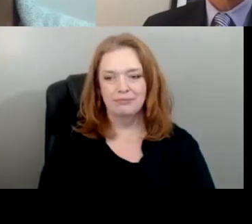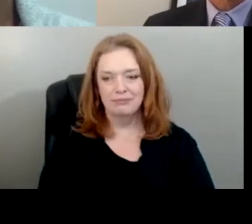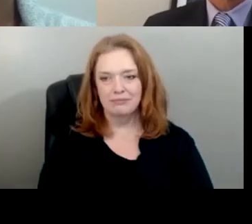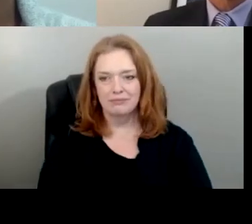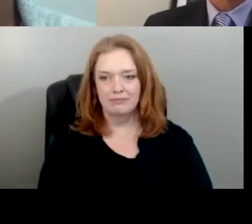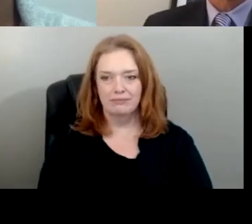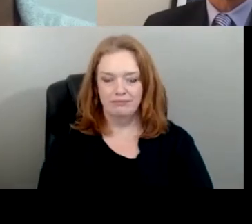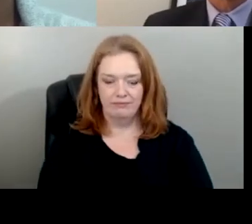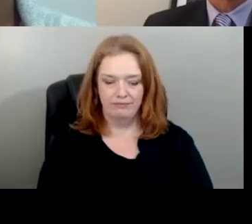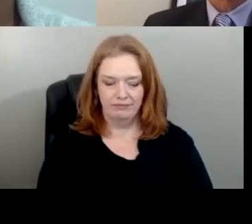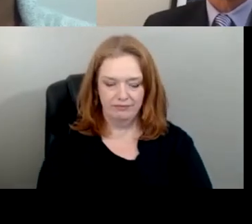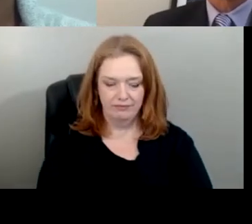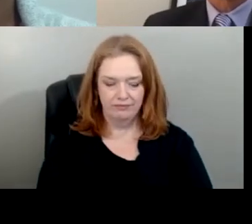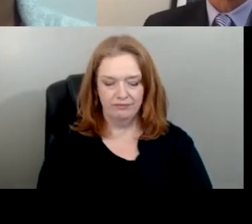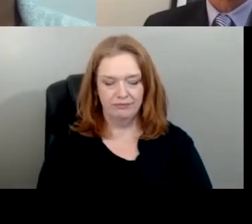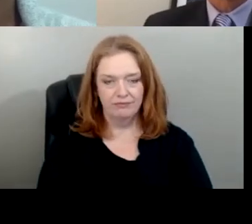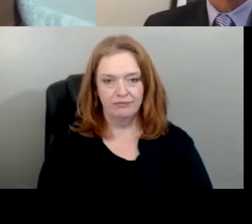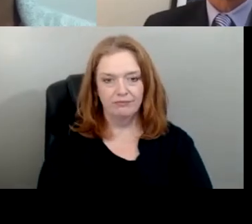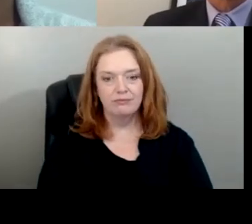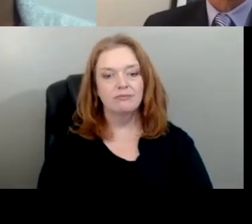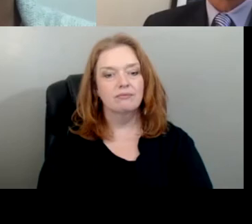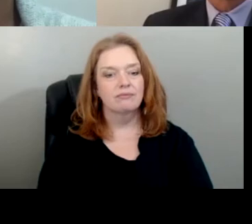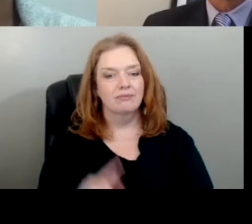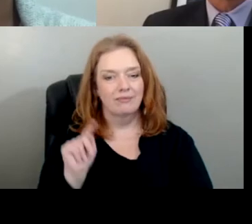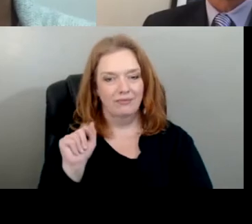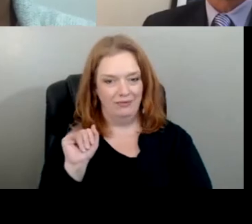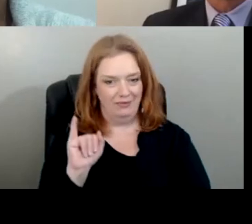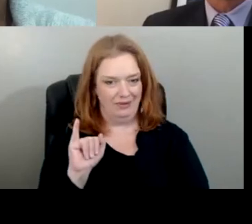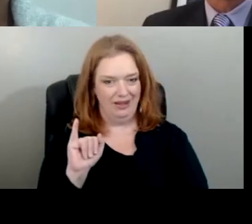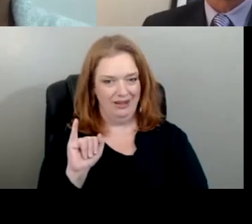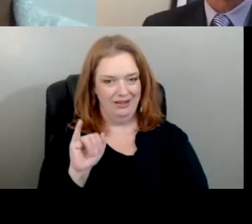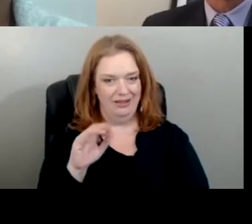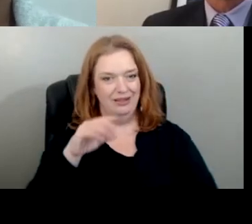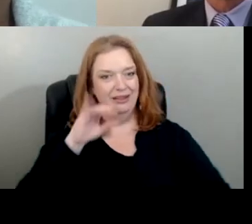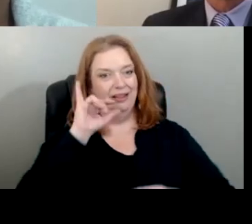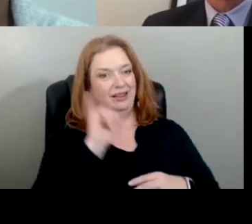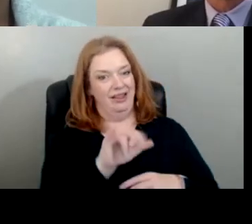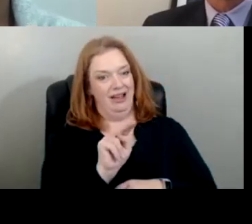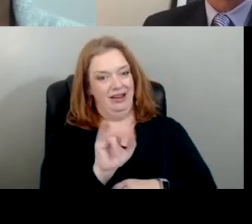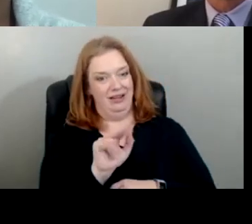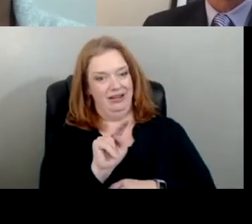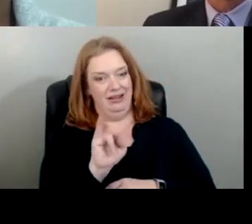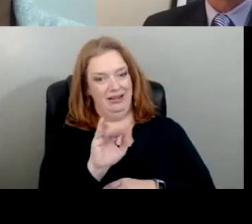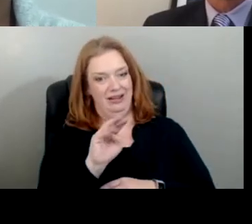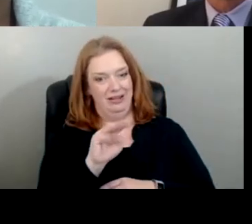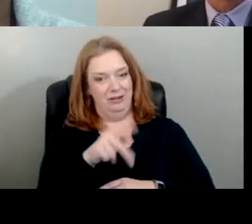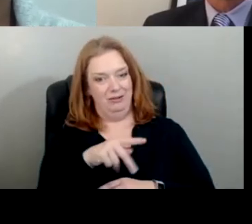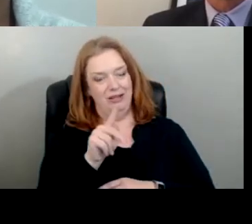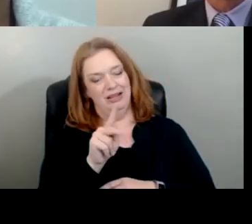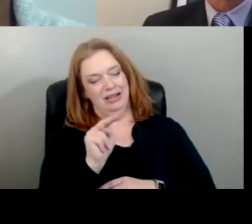Thanks, Melanie. And I'm a constituent in the Nimiipuu Nation, so I can call all of them and tell them